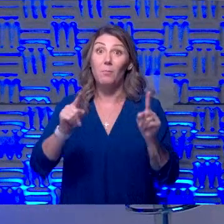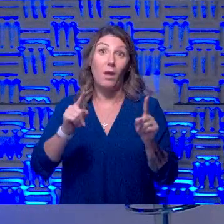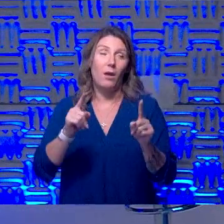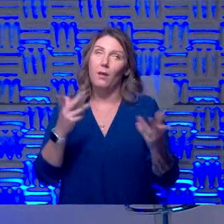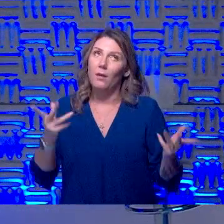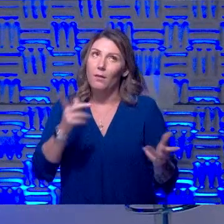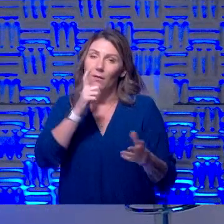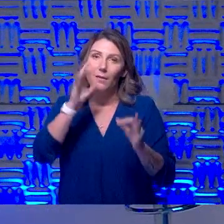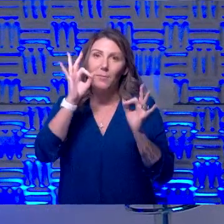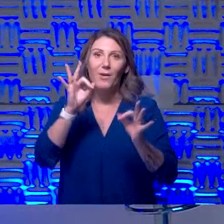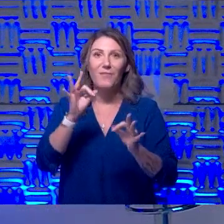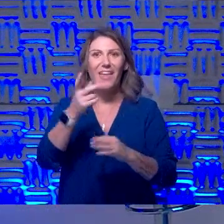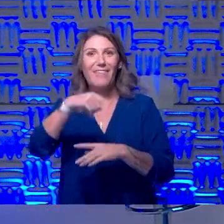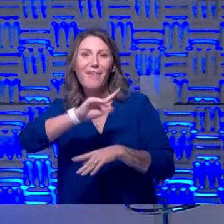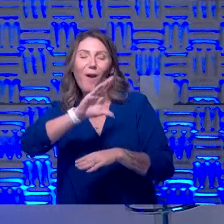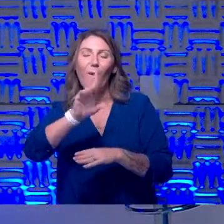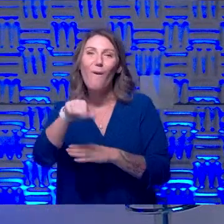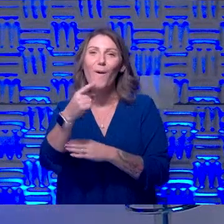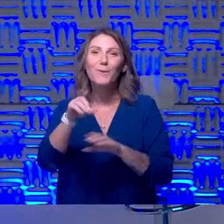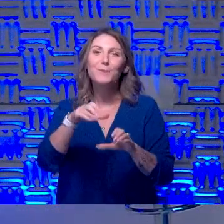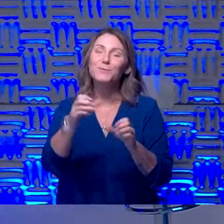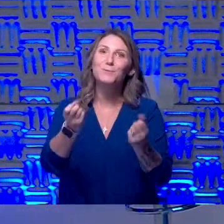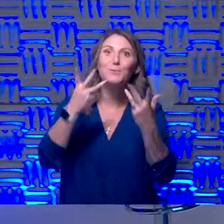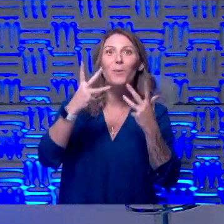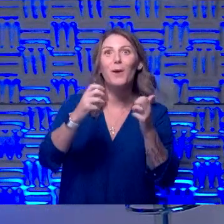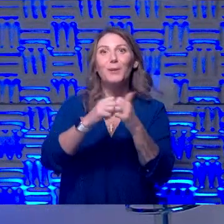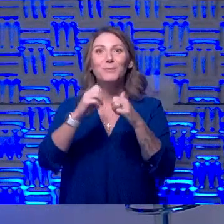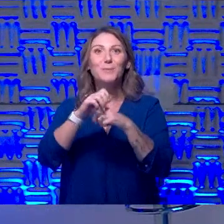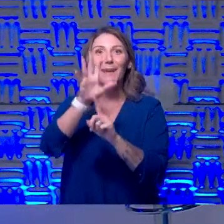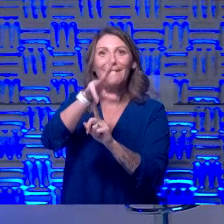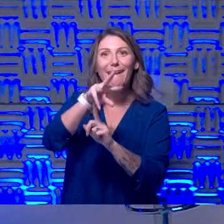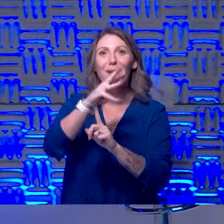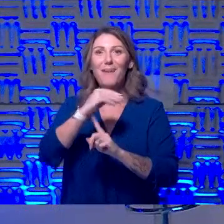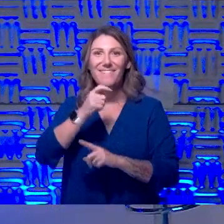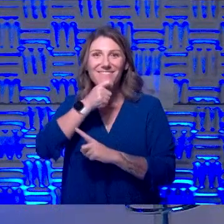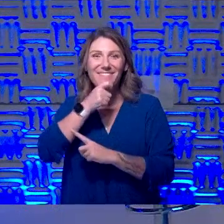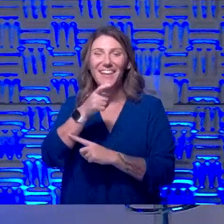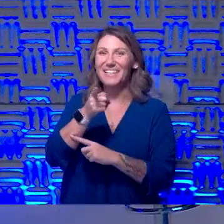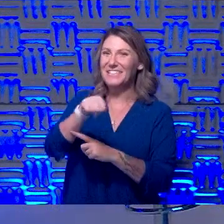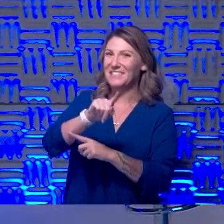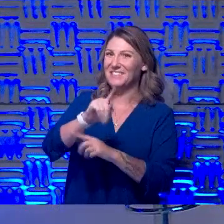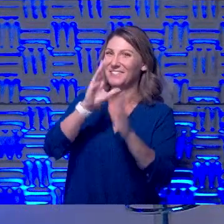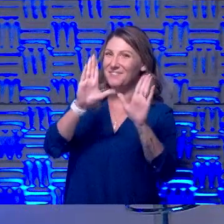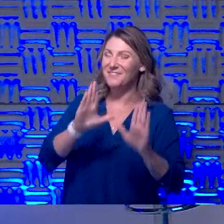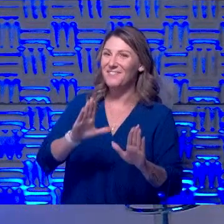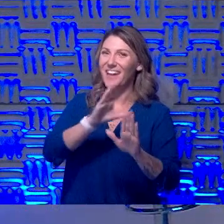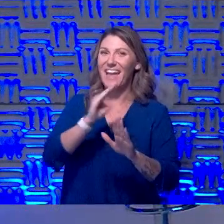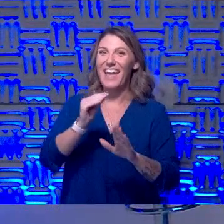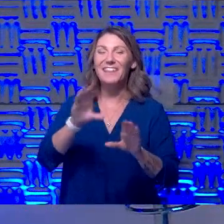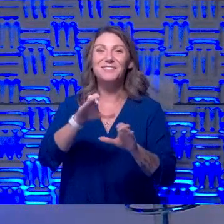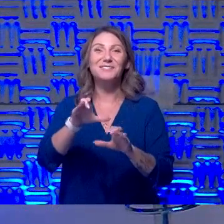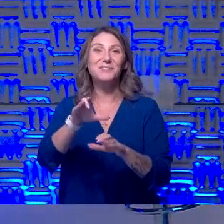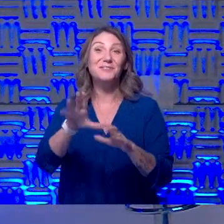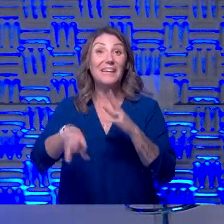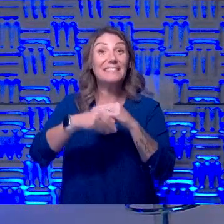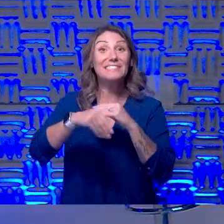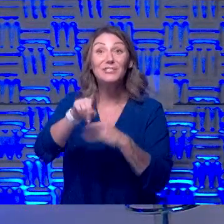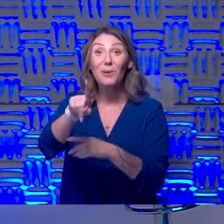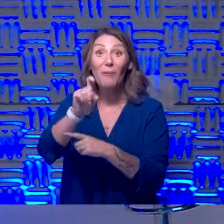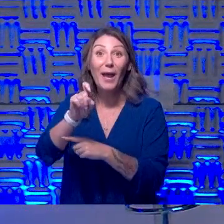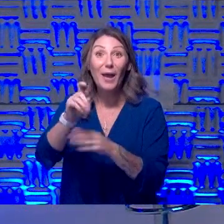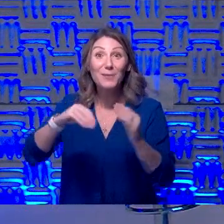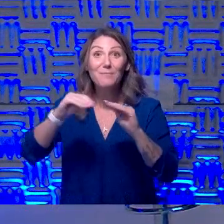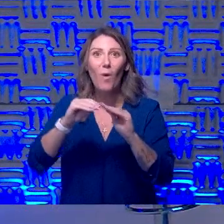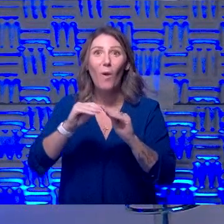They can only do so much with the camera and the microphone. Okay. You guys are great. We'll do another 100 more.